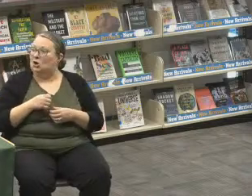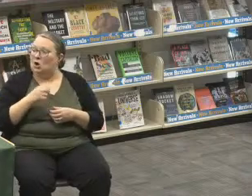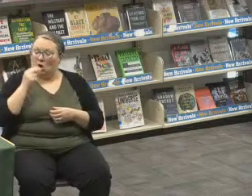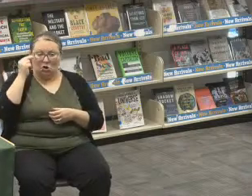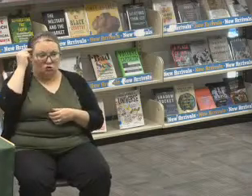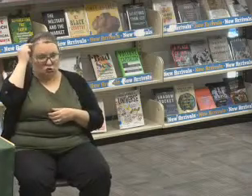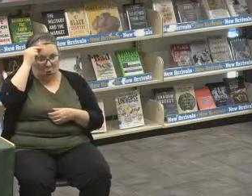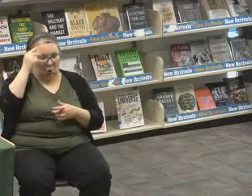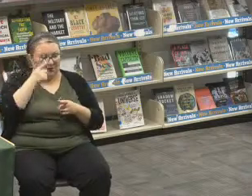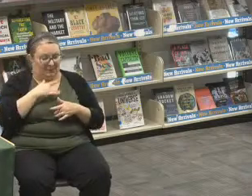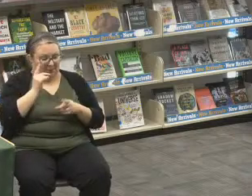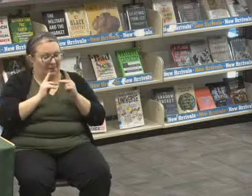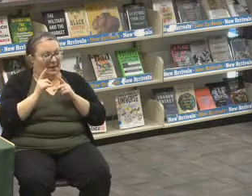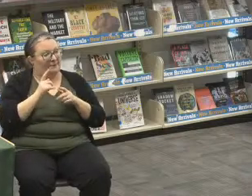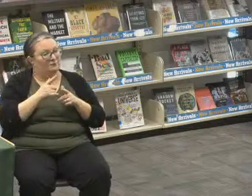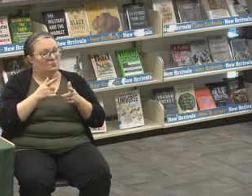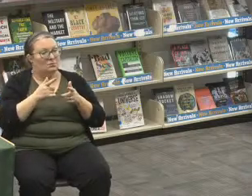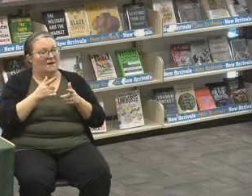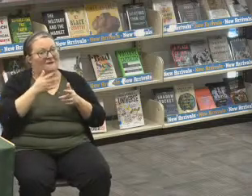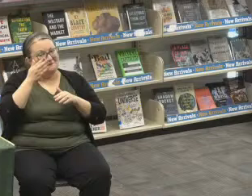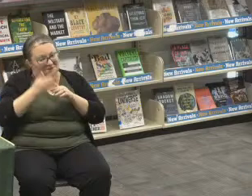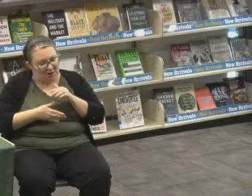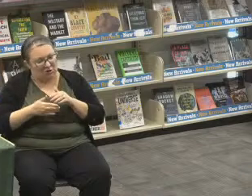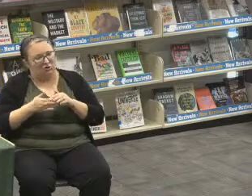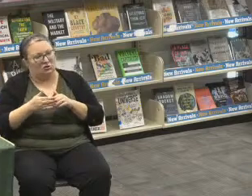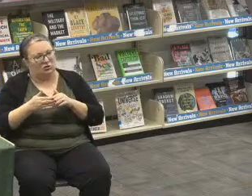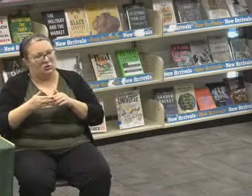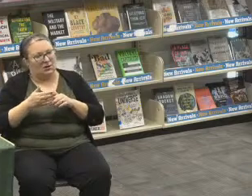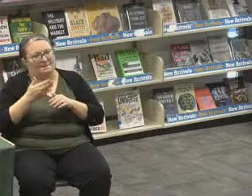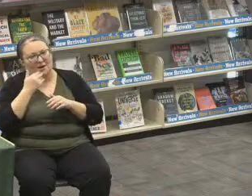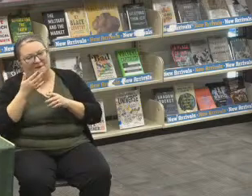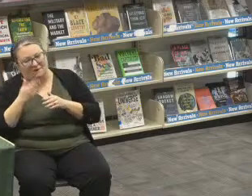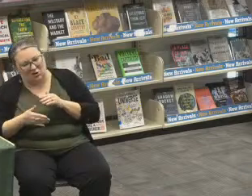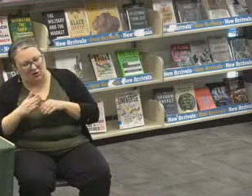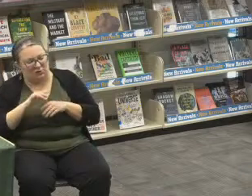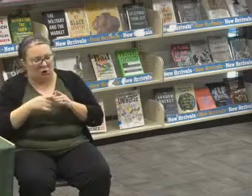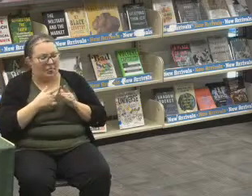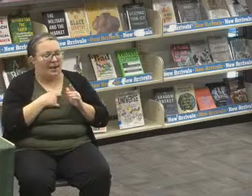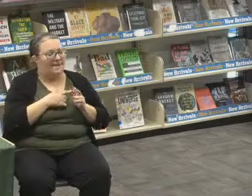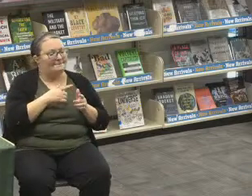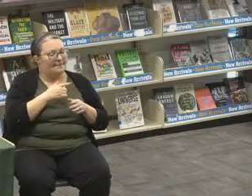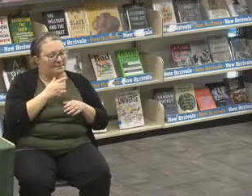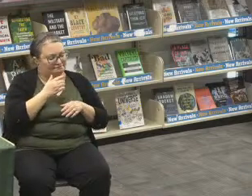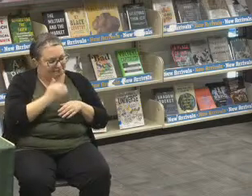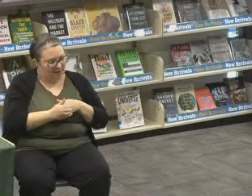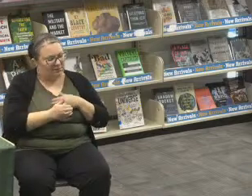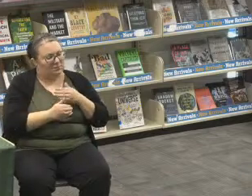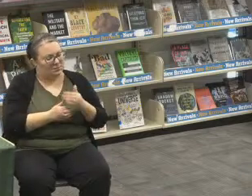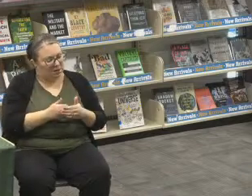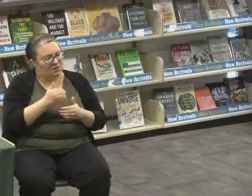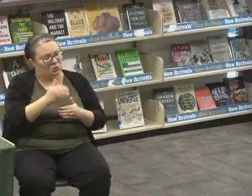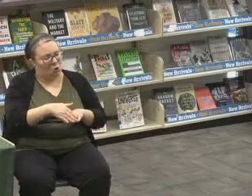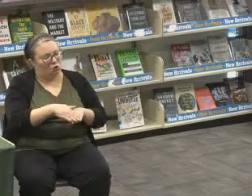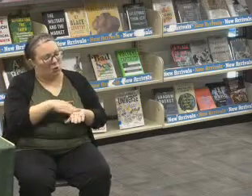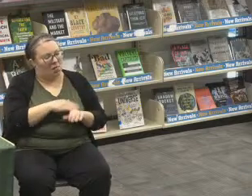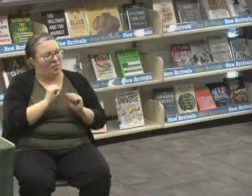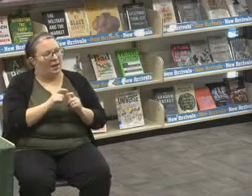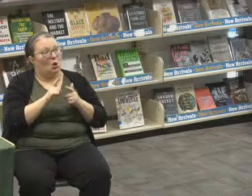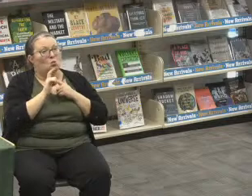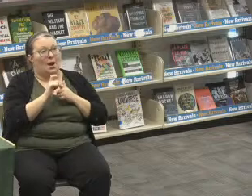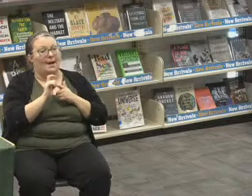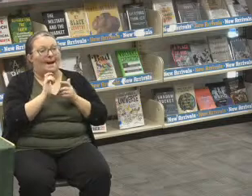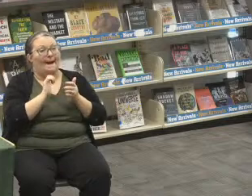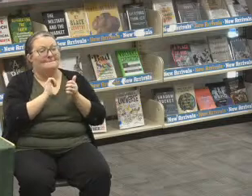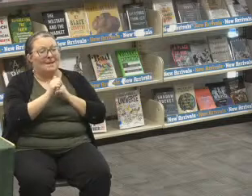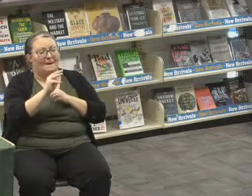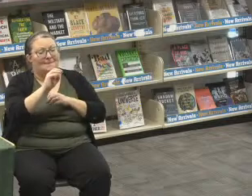Neurotypical people tend to be better finishers than starters. They can pace themselves slowly. They can do marathons much easier